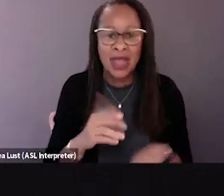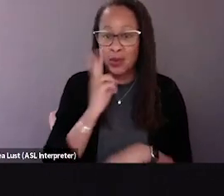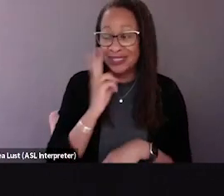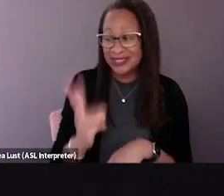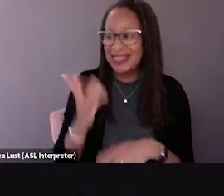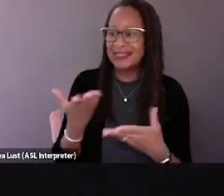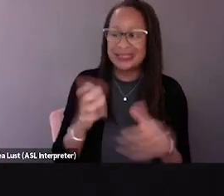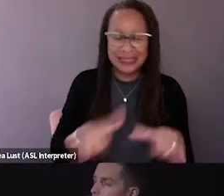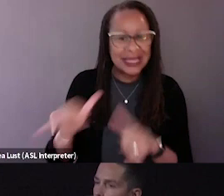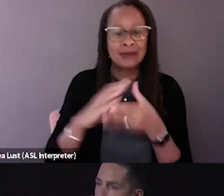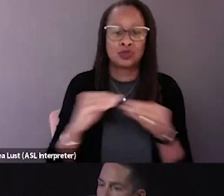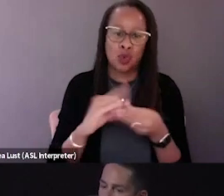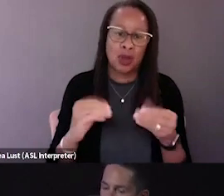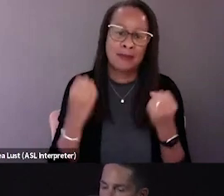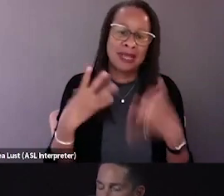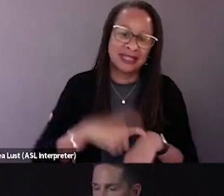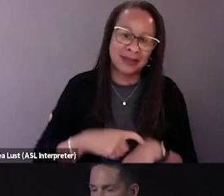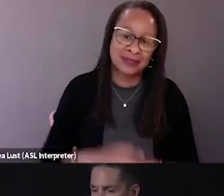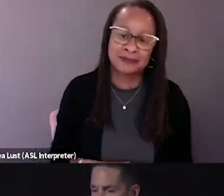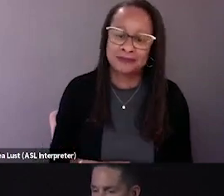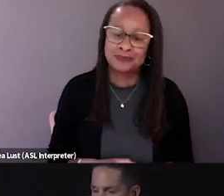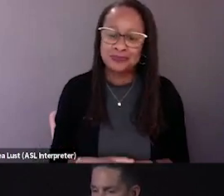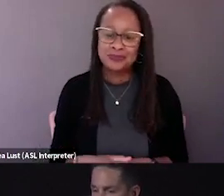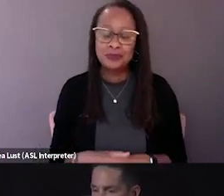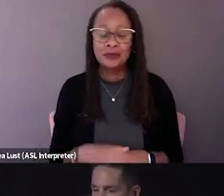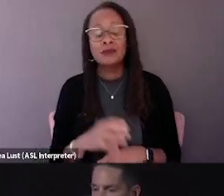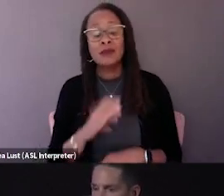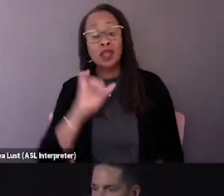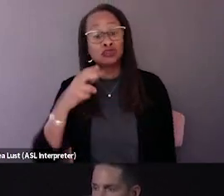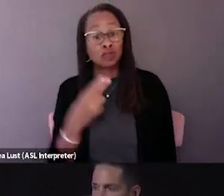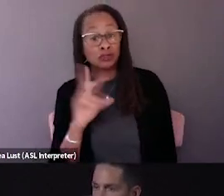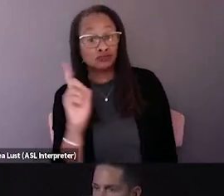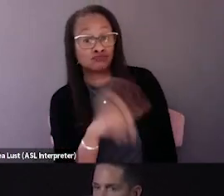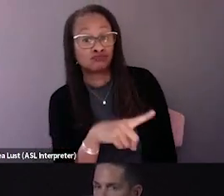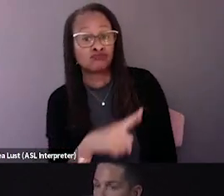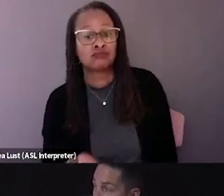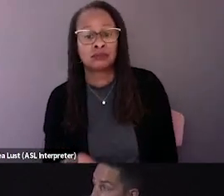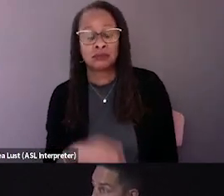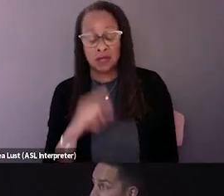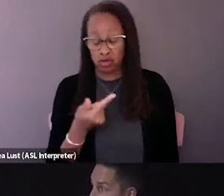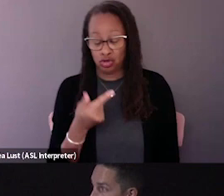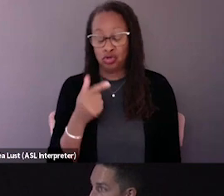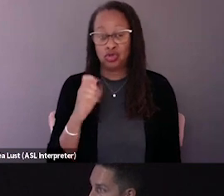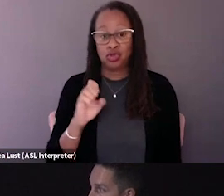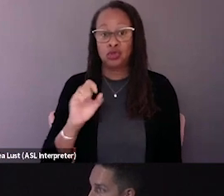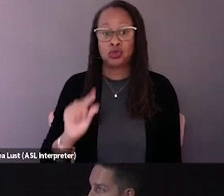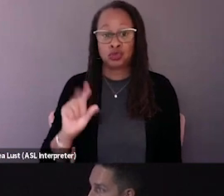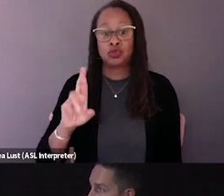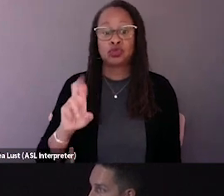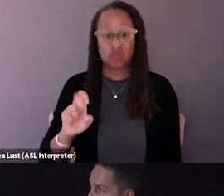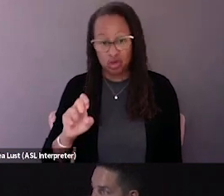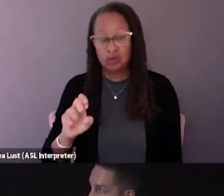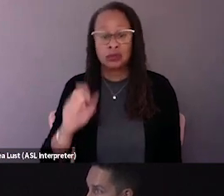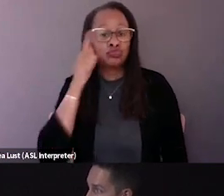many times. So, and I want to ask you, we were talking, the George brothers saw this film, right? Oh